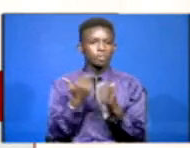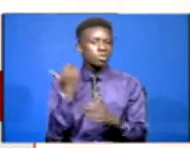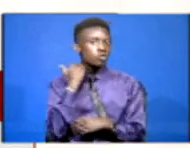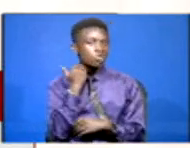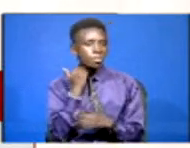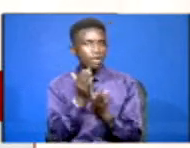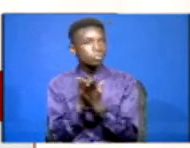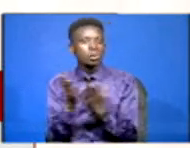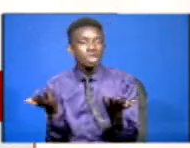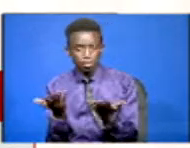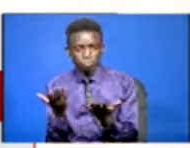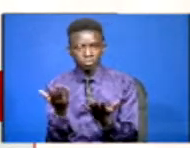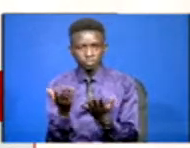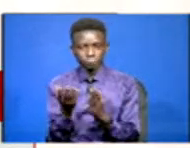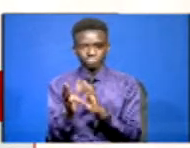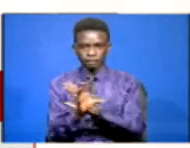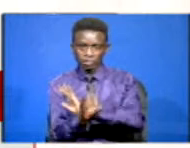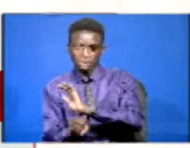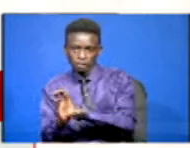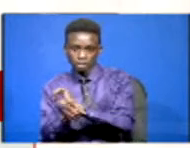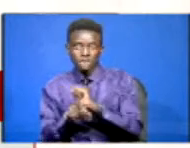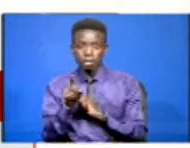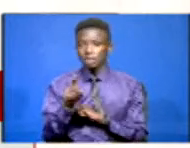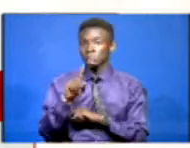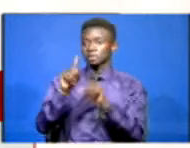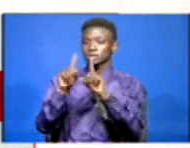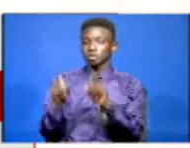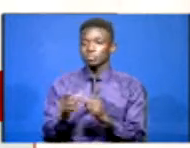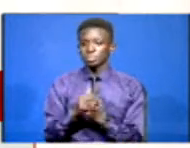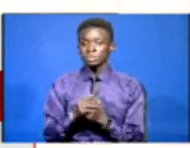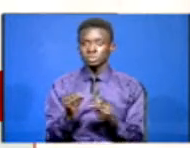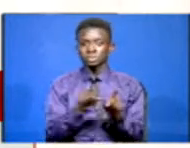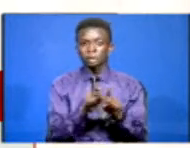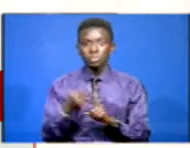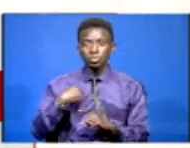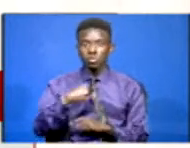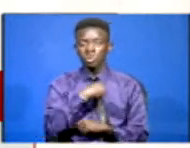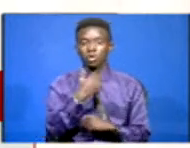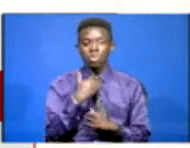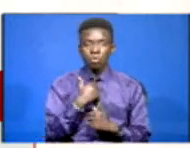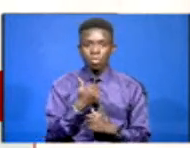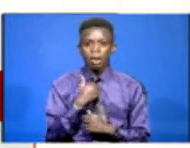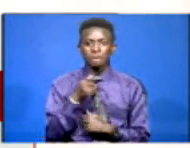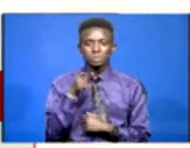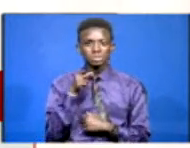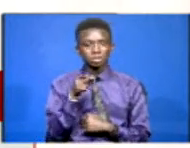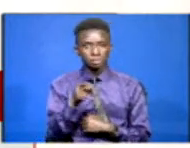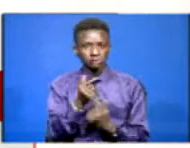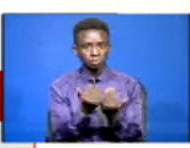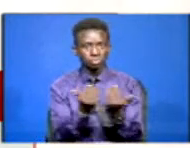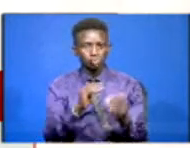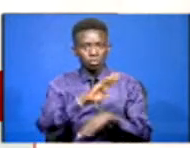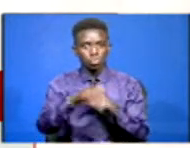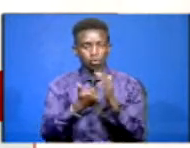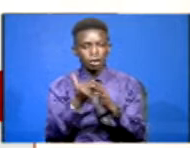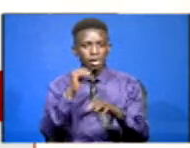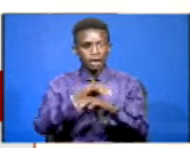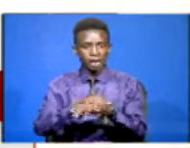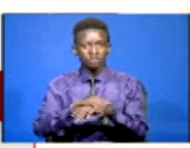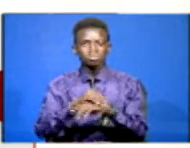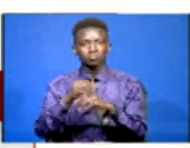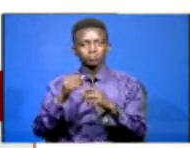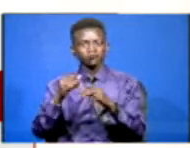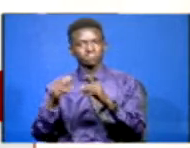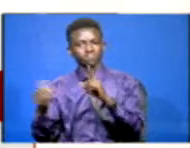examinations. We want an equal playing ground for every child to score what they deserve and join their preferred